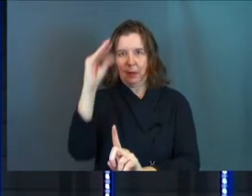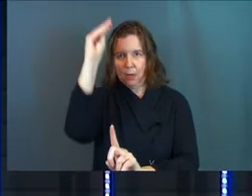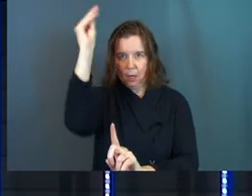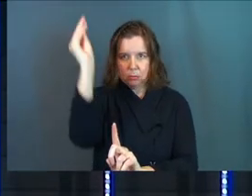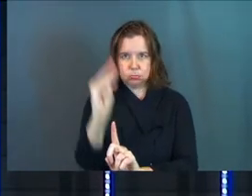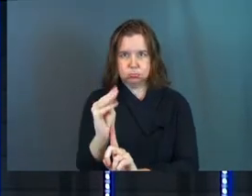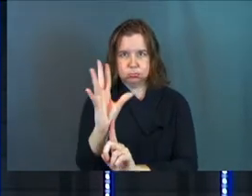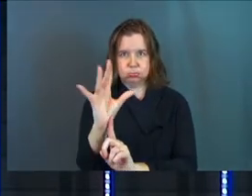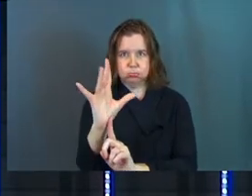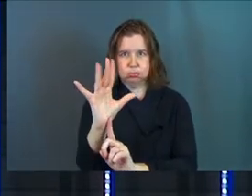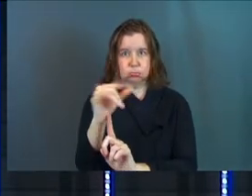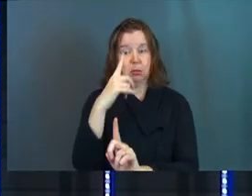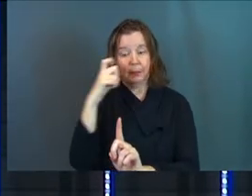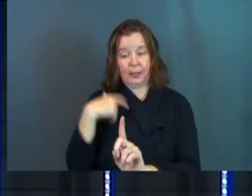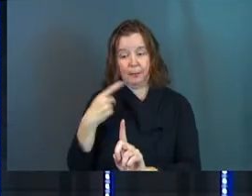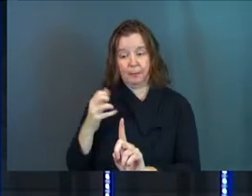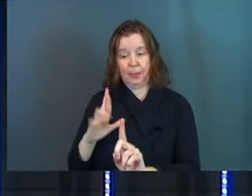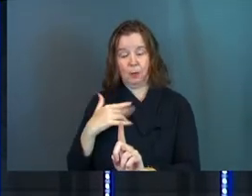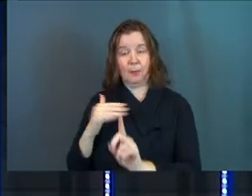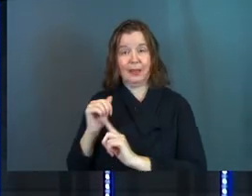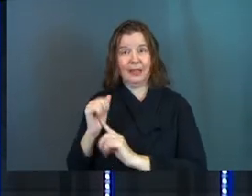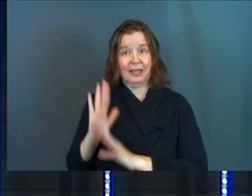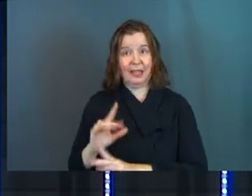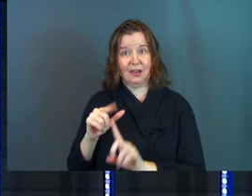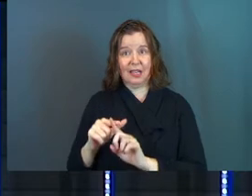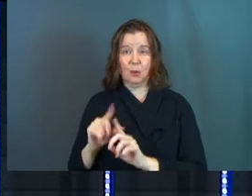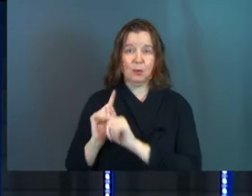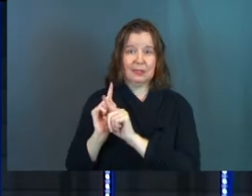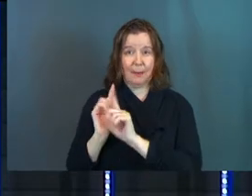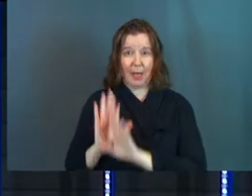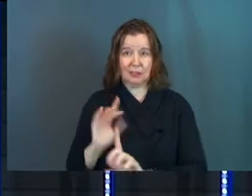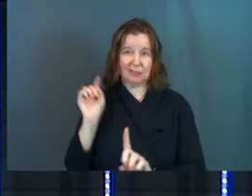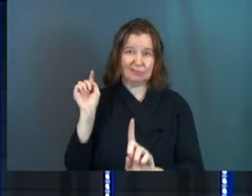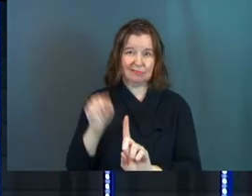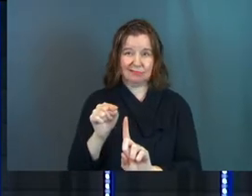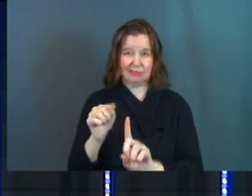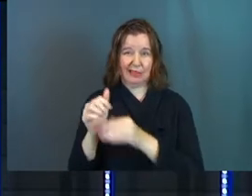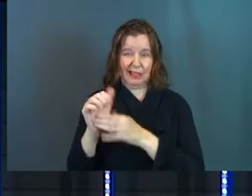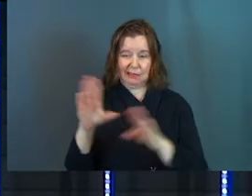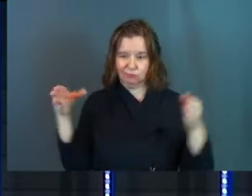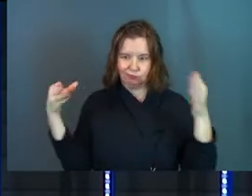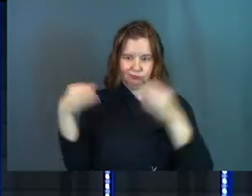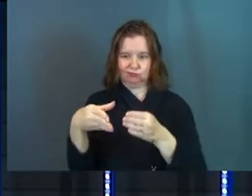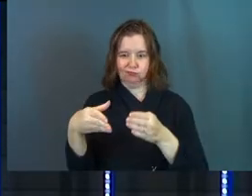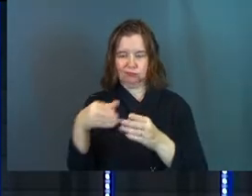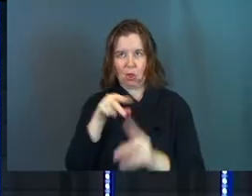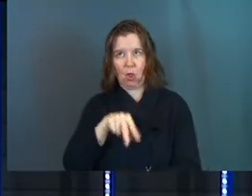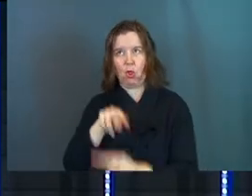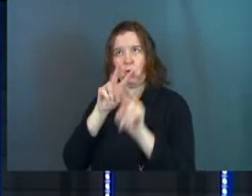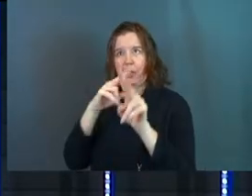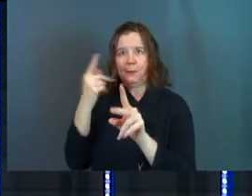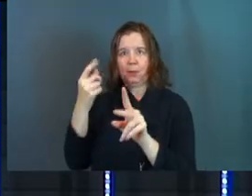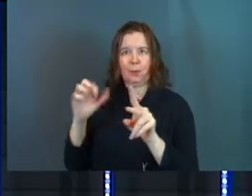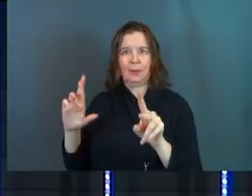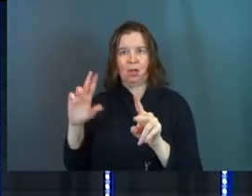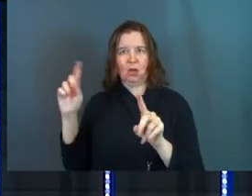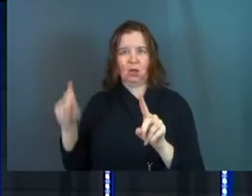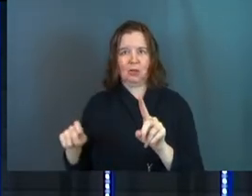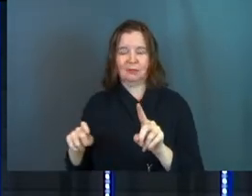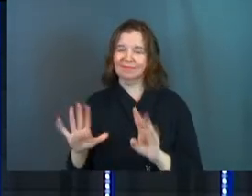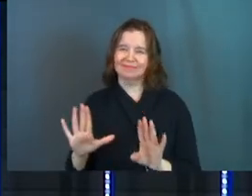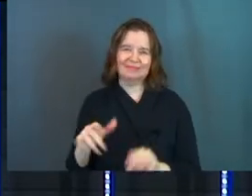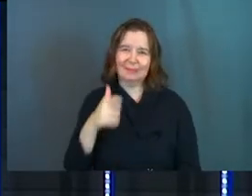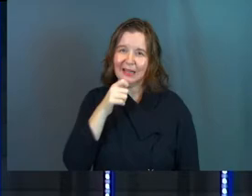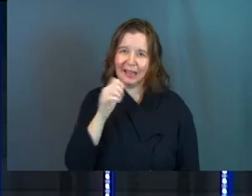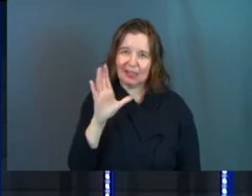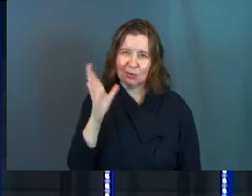Because Peter was going to be the leader. He was the apostle. And everybody needed to look up to Peter. That's not